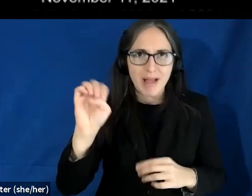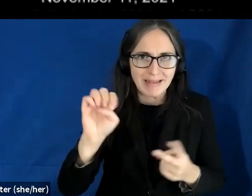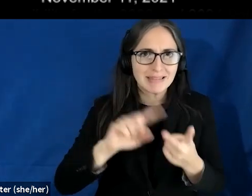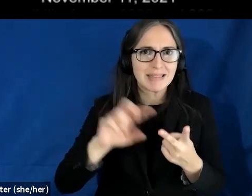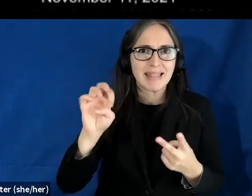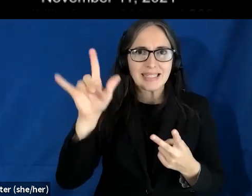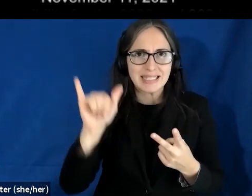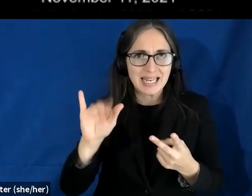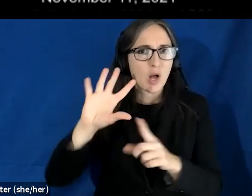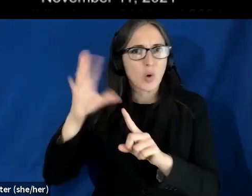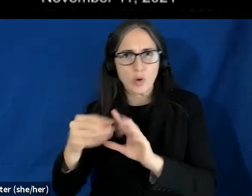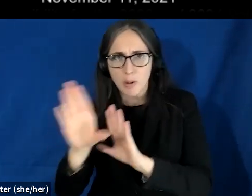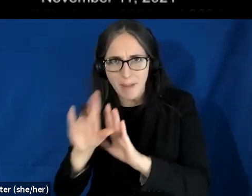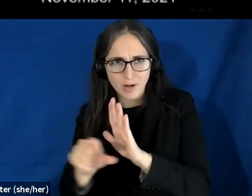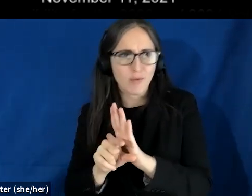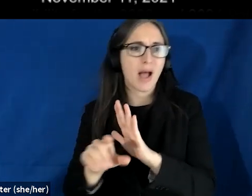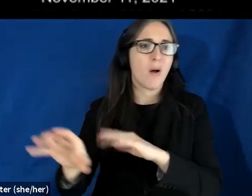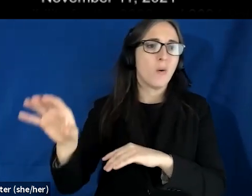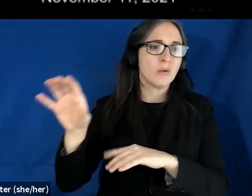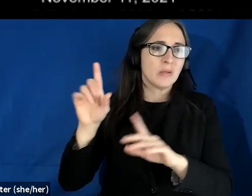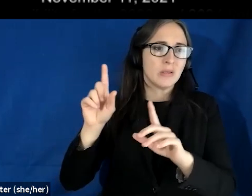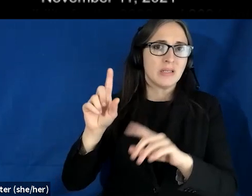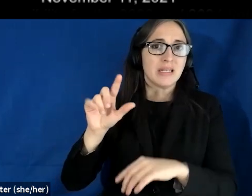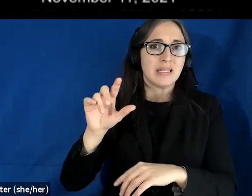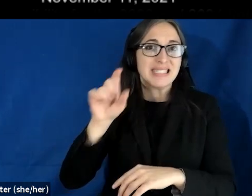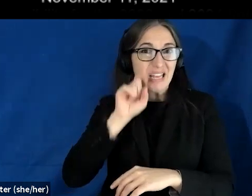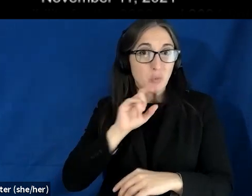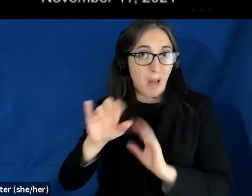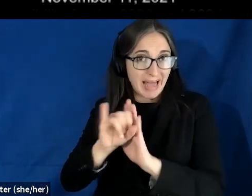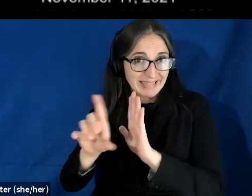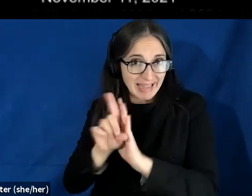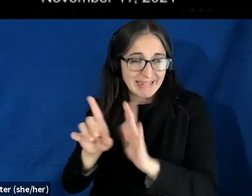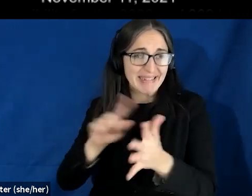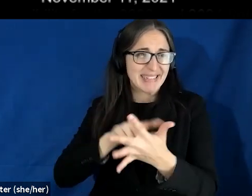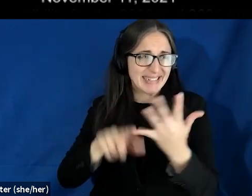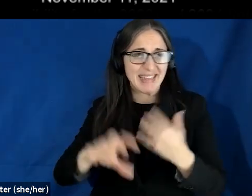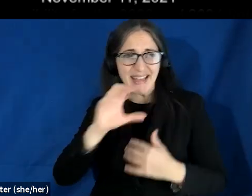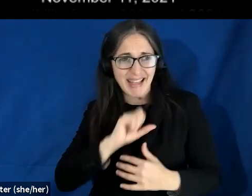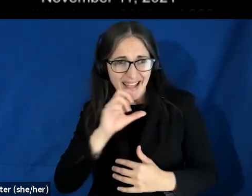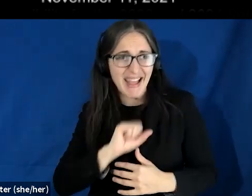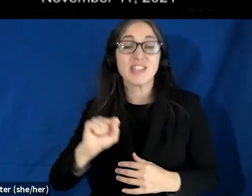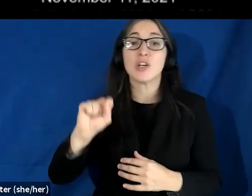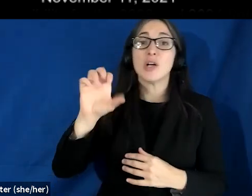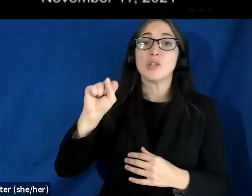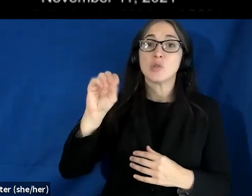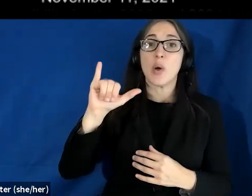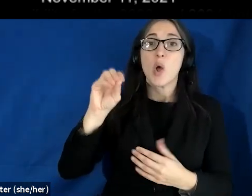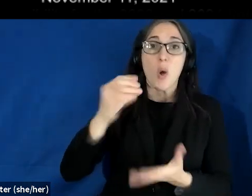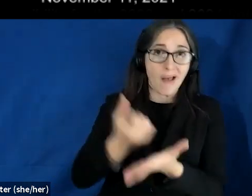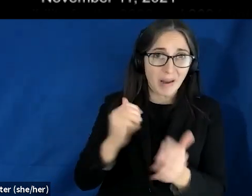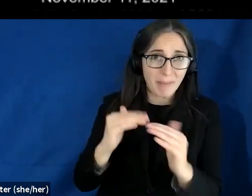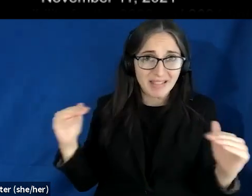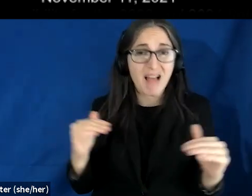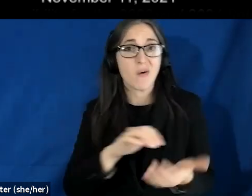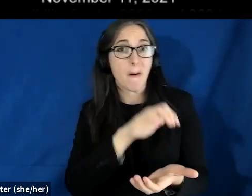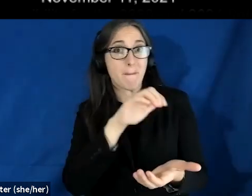identity, socioeconomic level, age, how about marital status, religious beliefs, values,